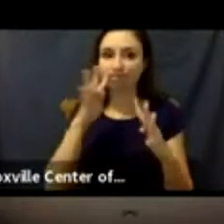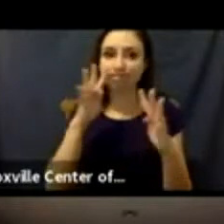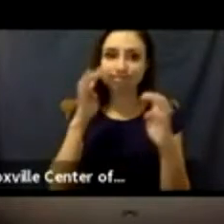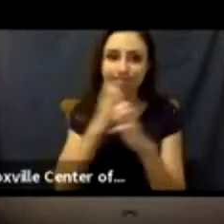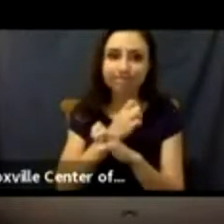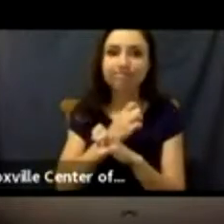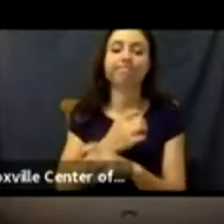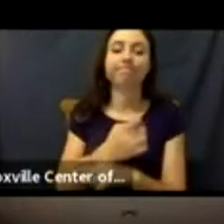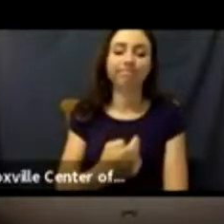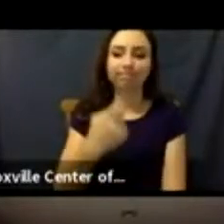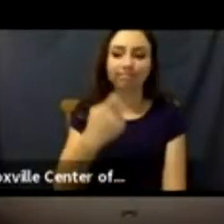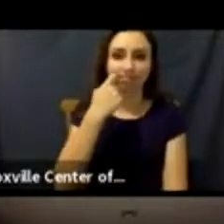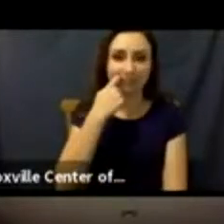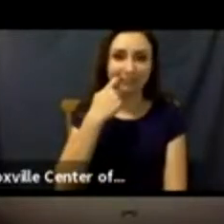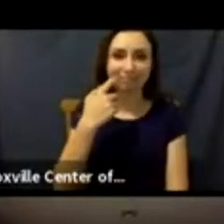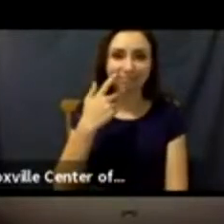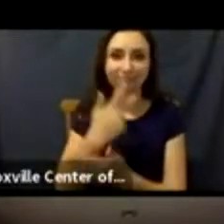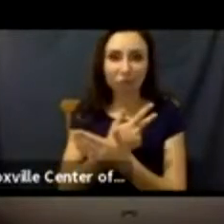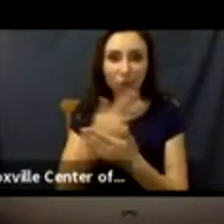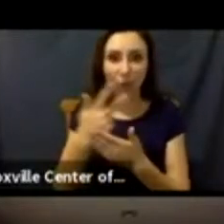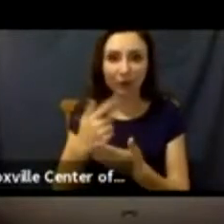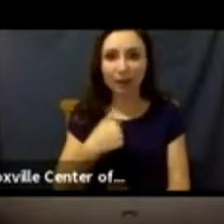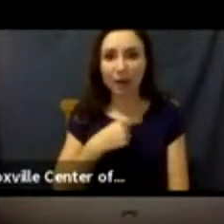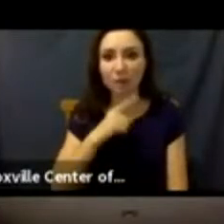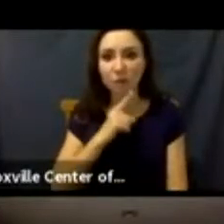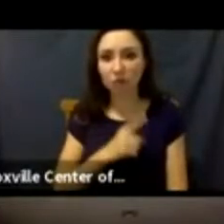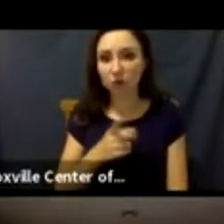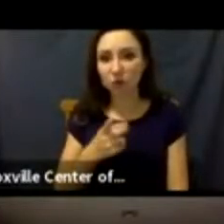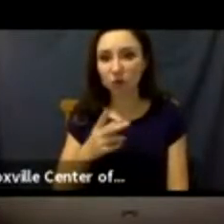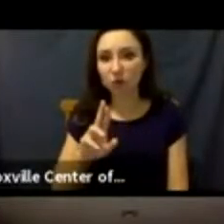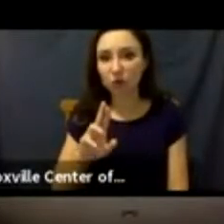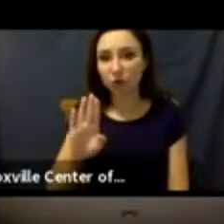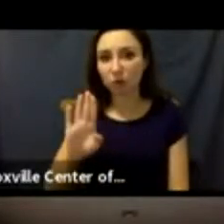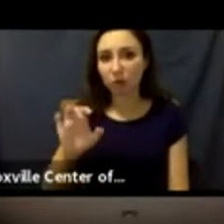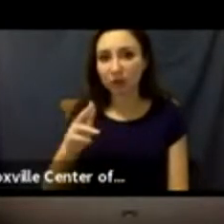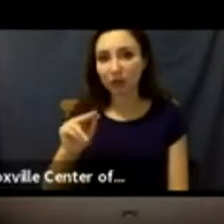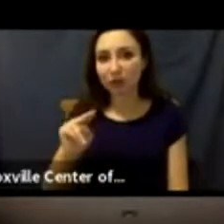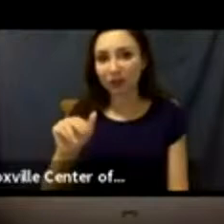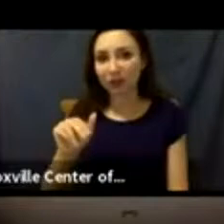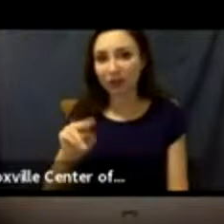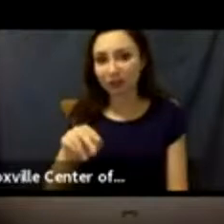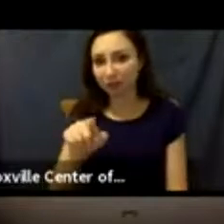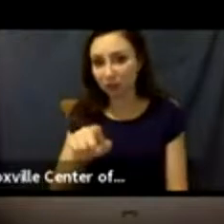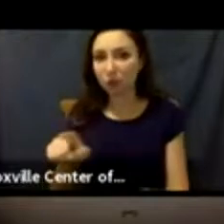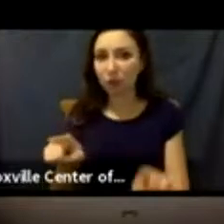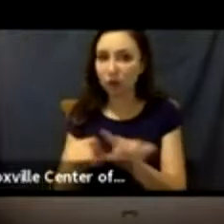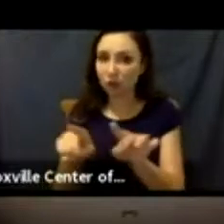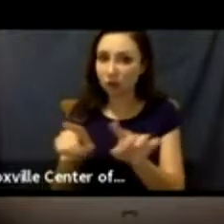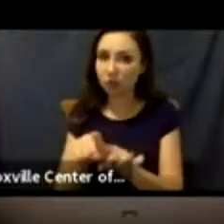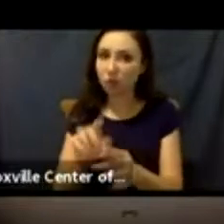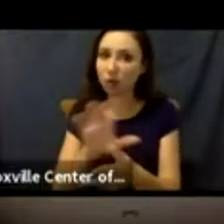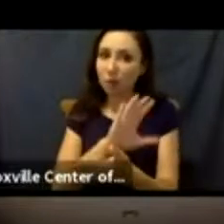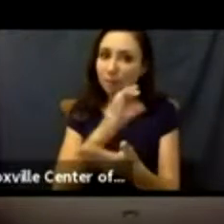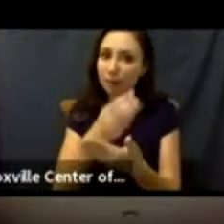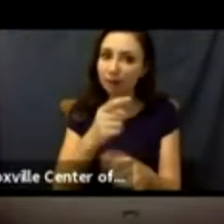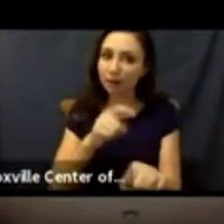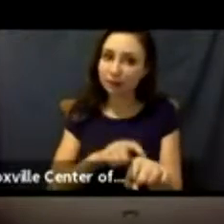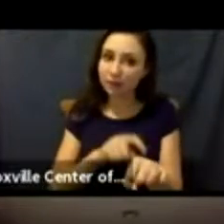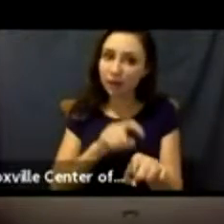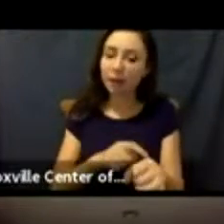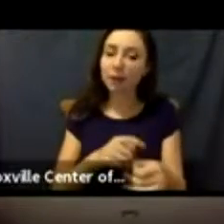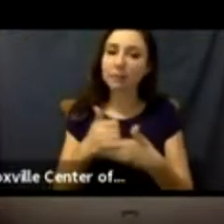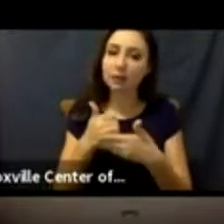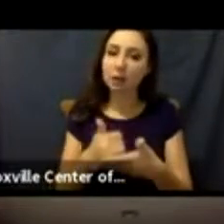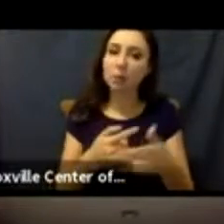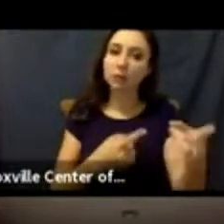3 weeks, and Dr. Buchanan, I suspect yours has as well. And so the amount of time in helping direct our